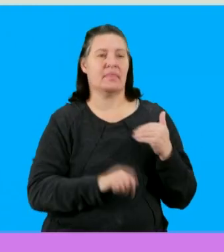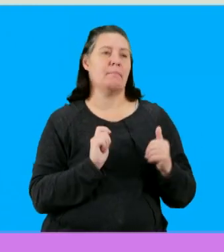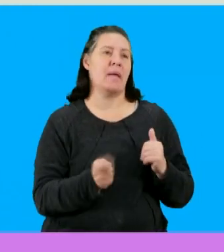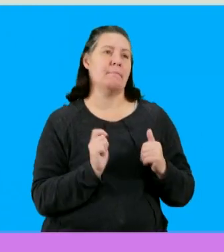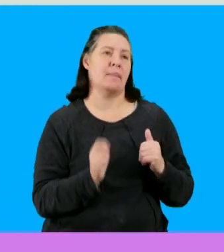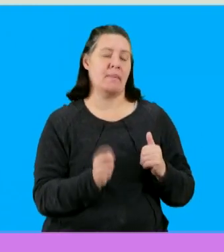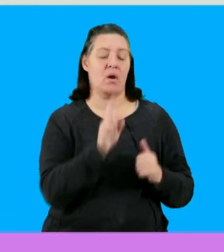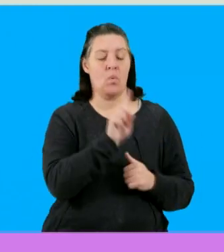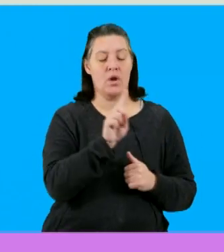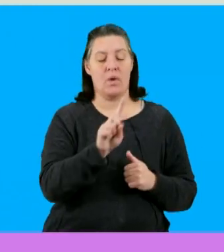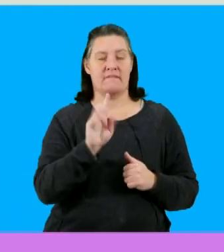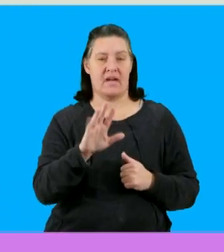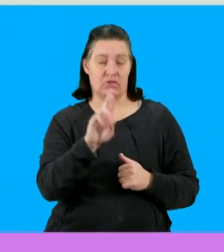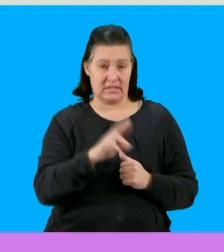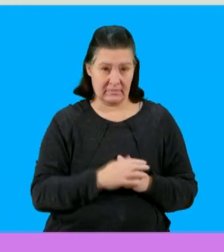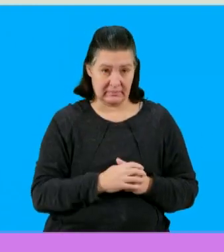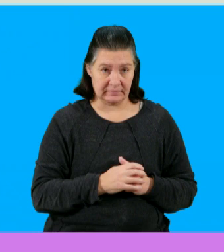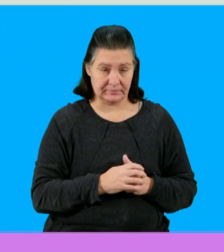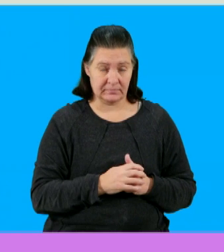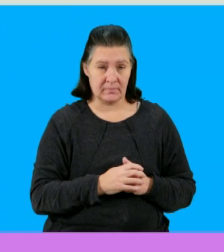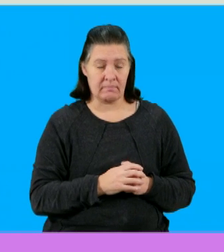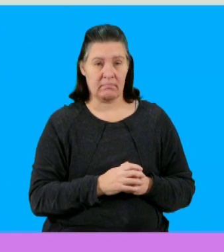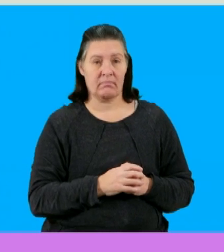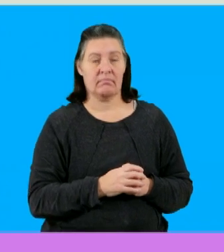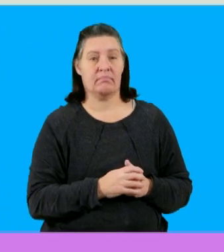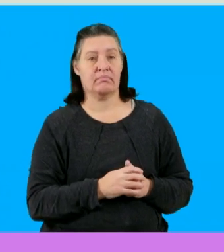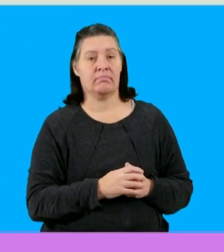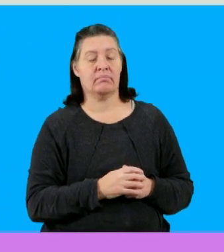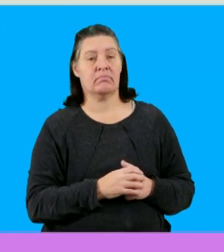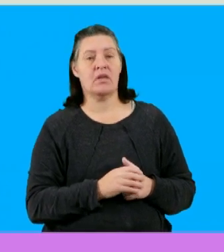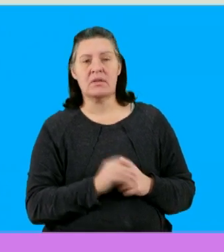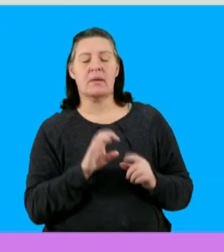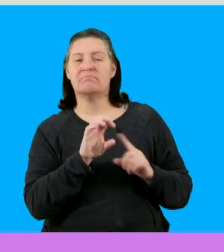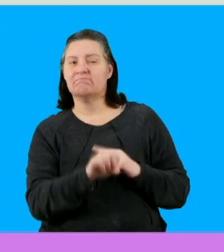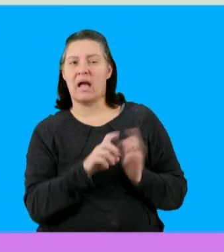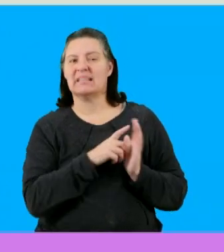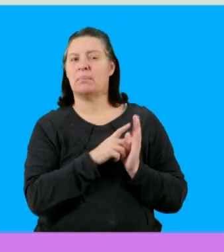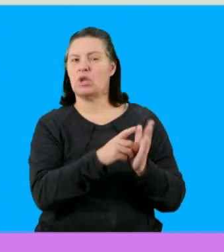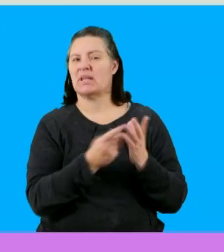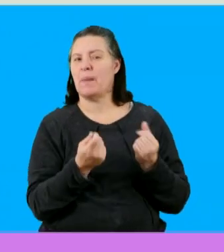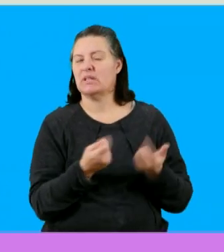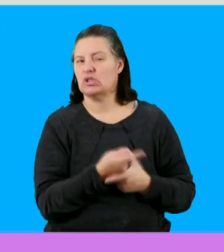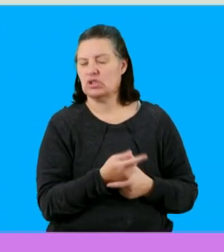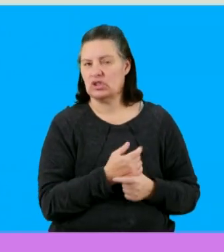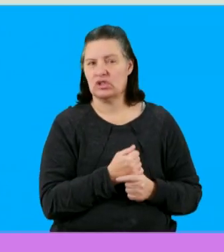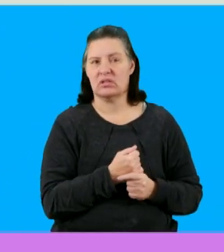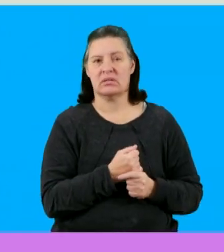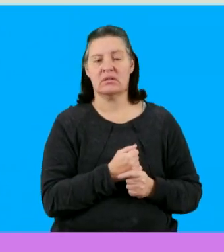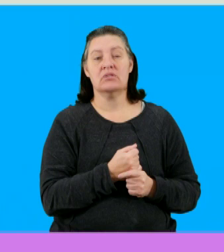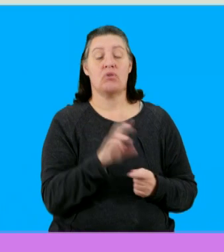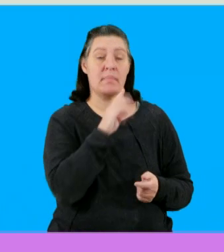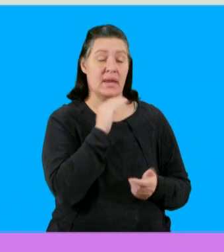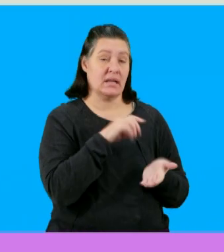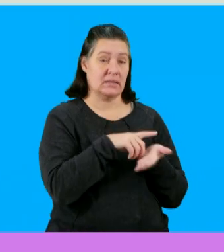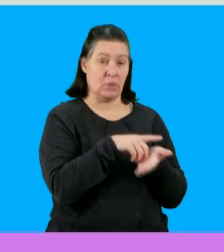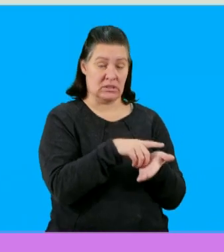of 115 Rand. Okay, so let's quickly start by first of all determining the deposit. So therefore I'll